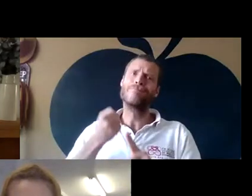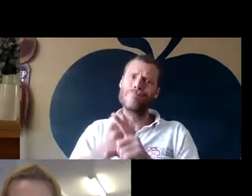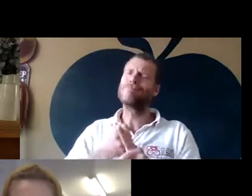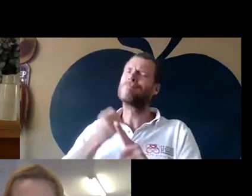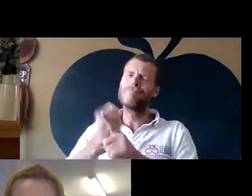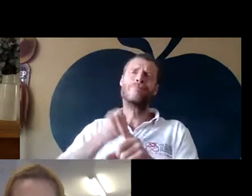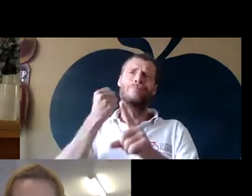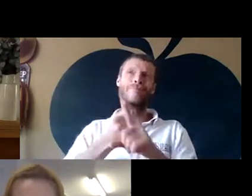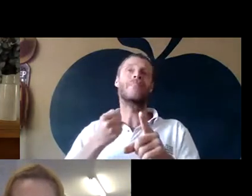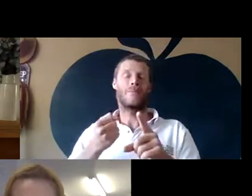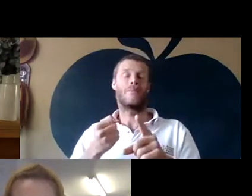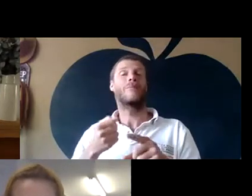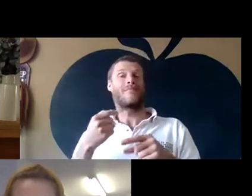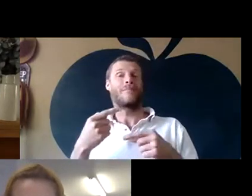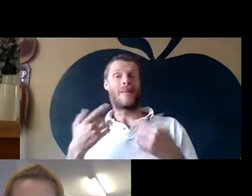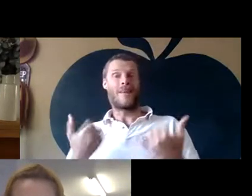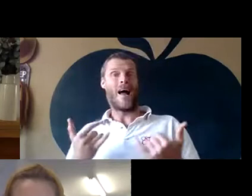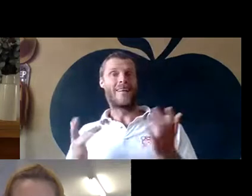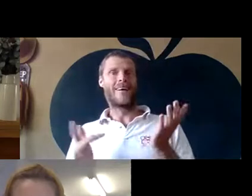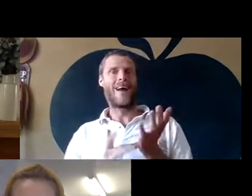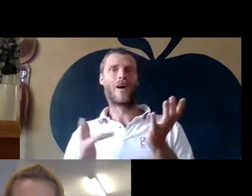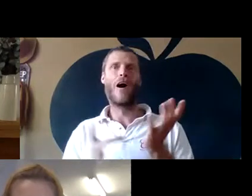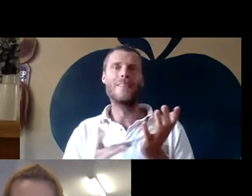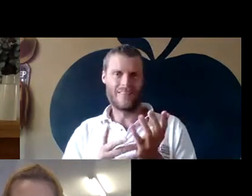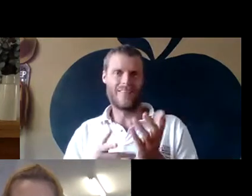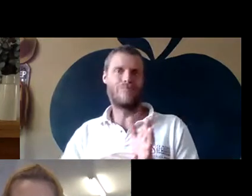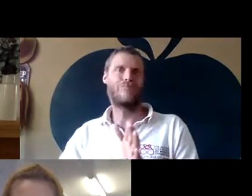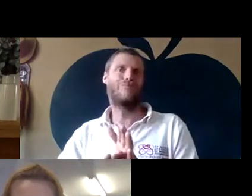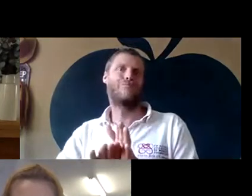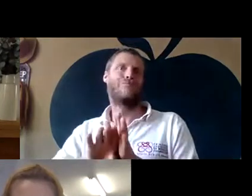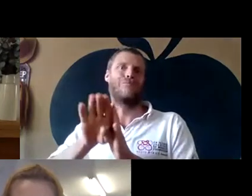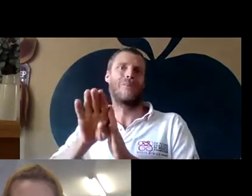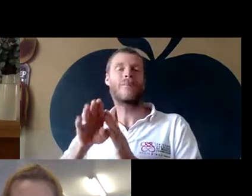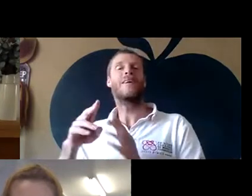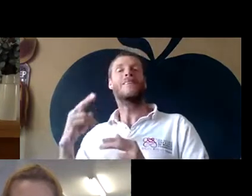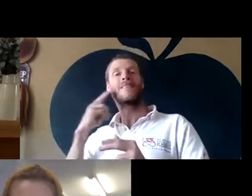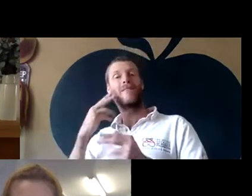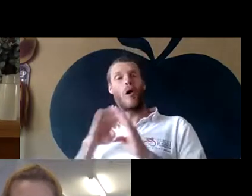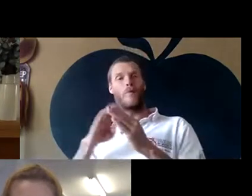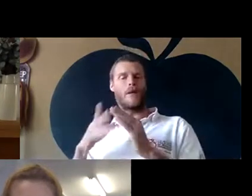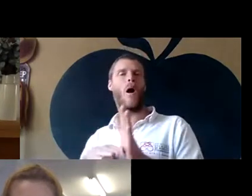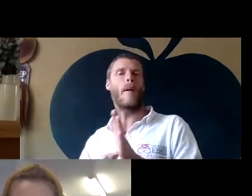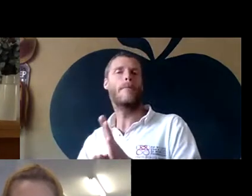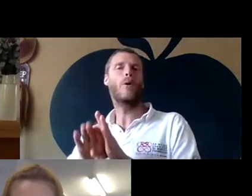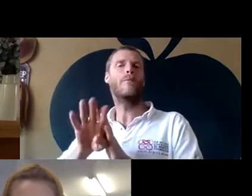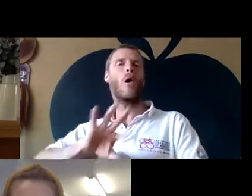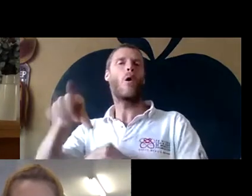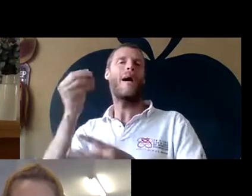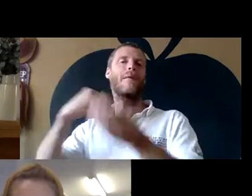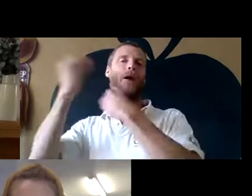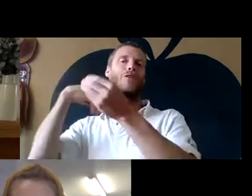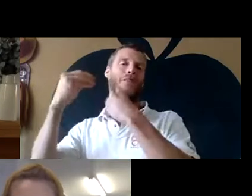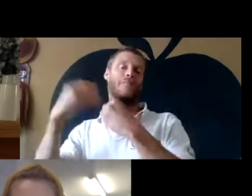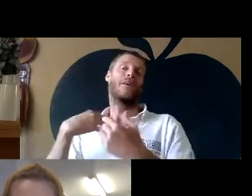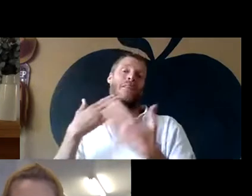been easy for the deaf community, and we've been fighting for many years. But I must say, you know, even with the advances of